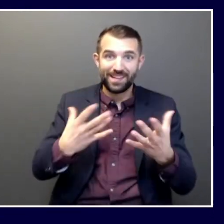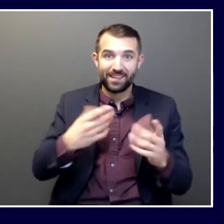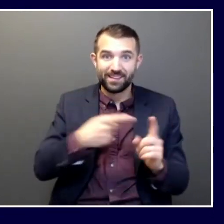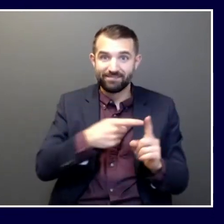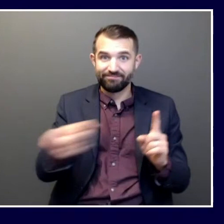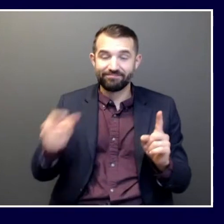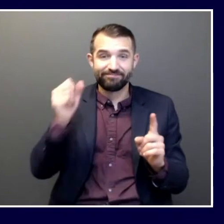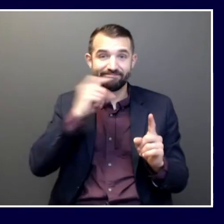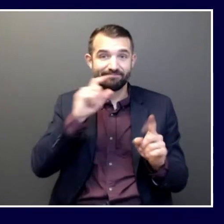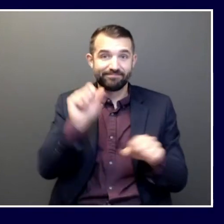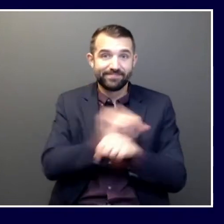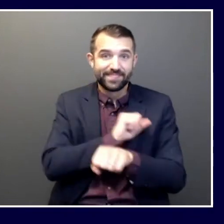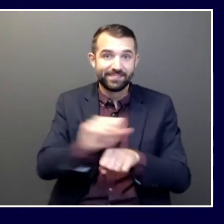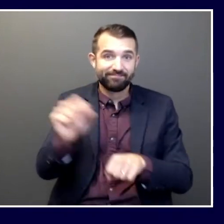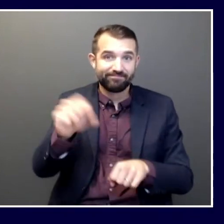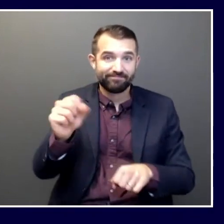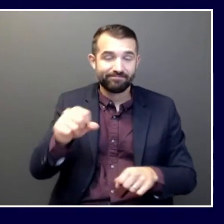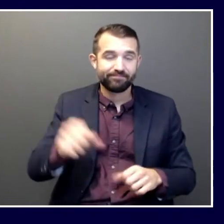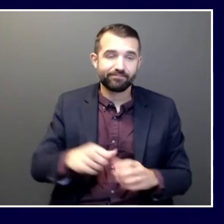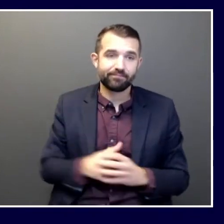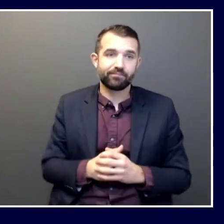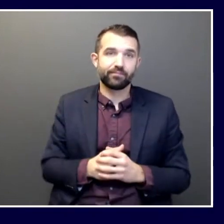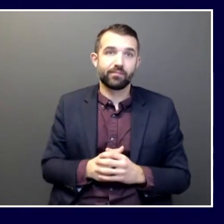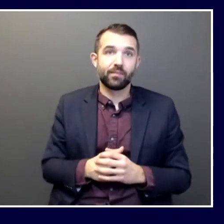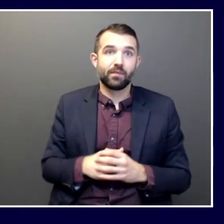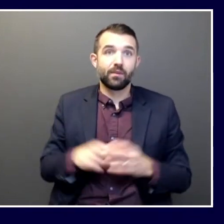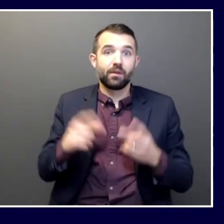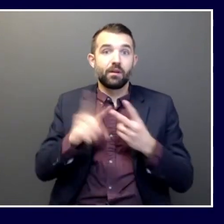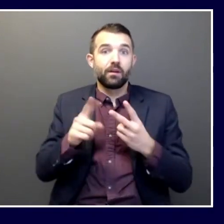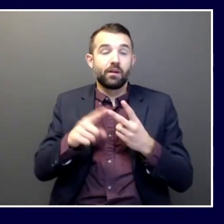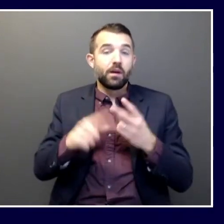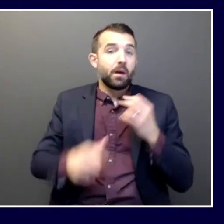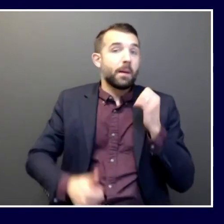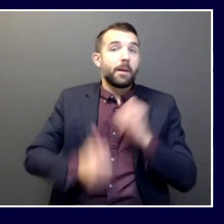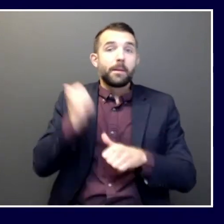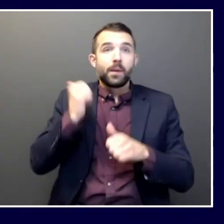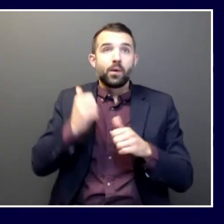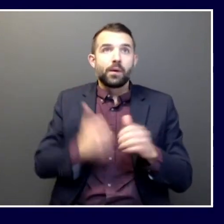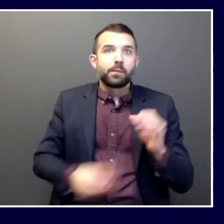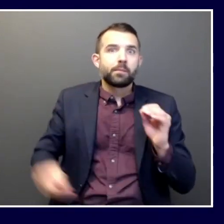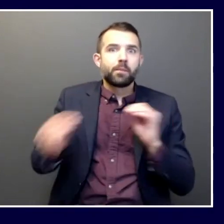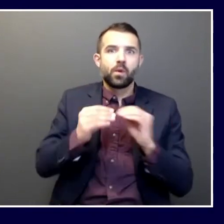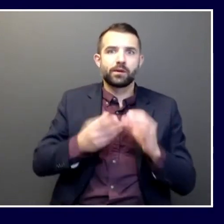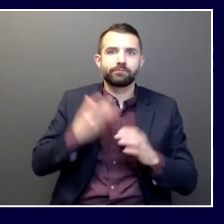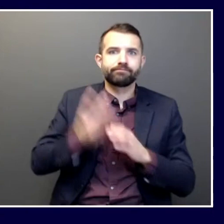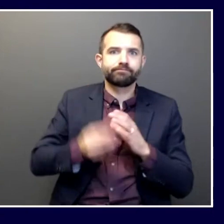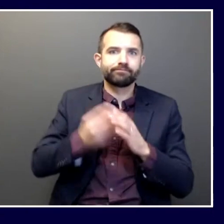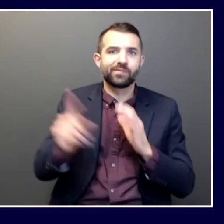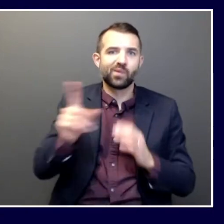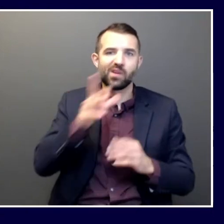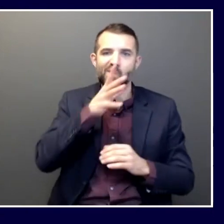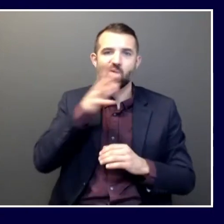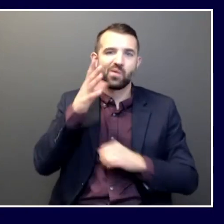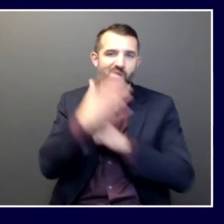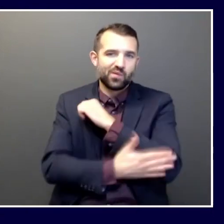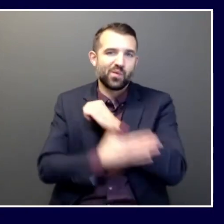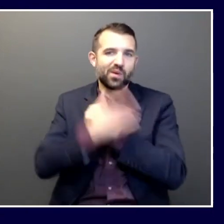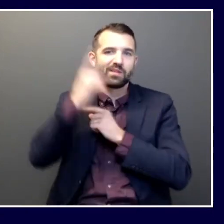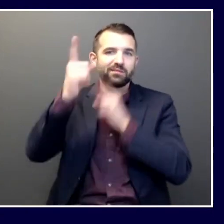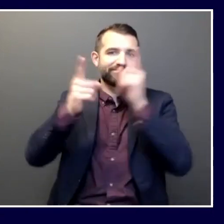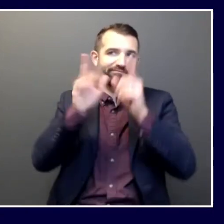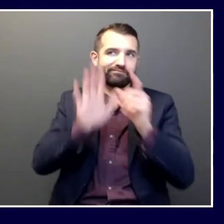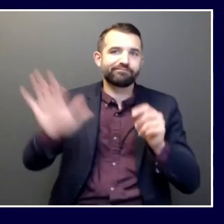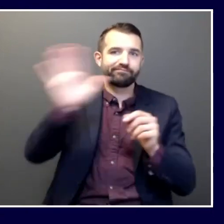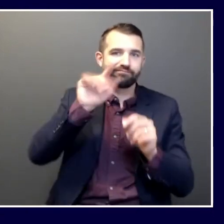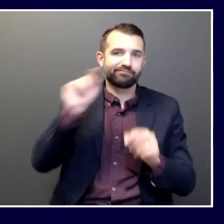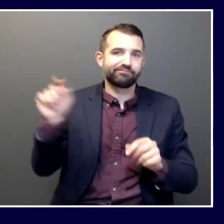also seen that more of the deaths are from rural areas. But again, what we're working on, Rachel, is to try to quantify this a bit more, both on